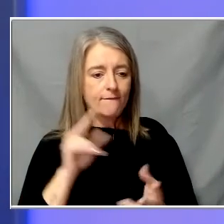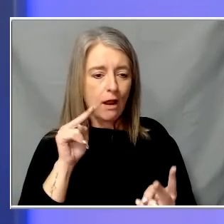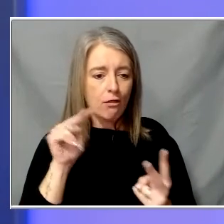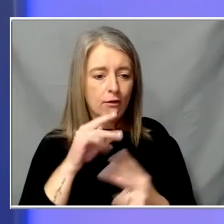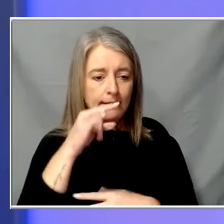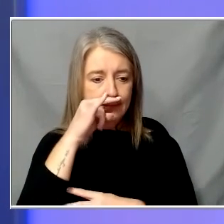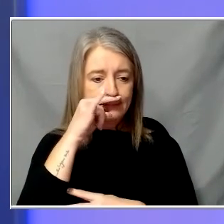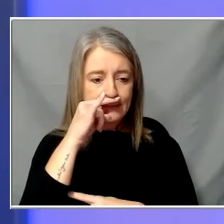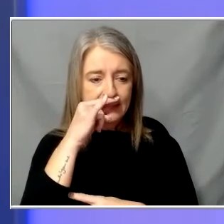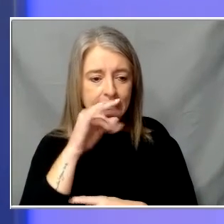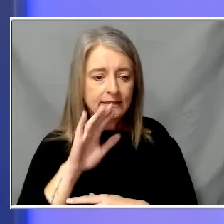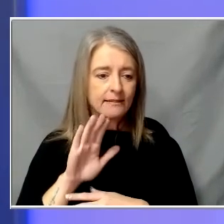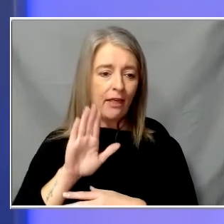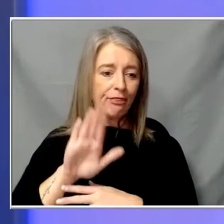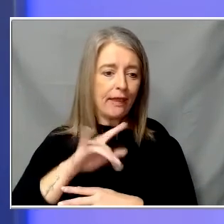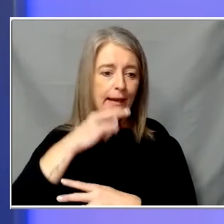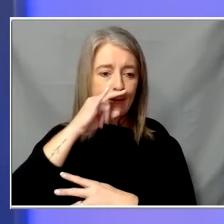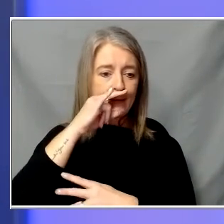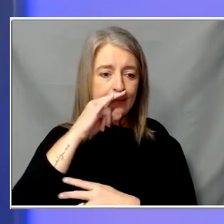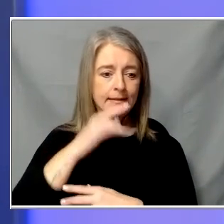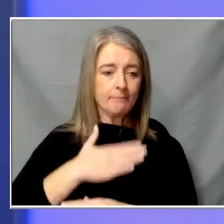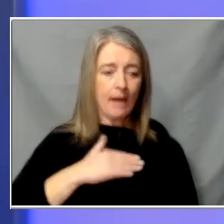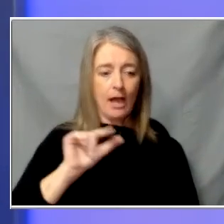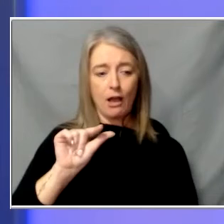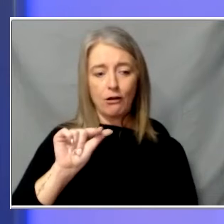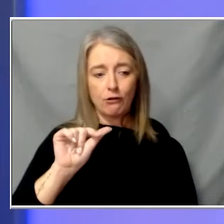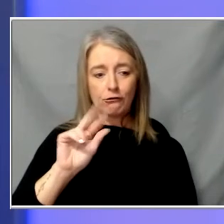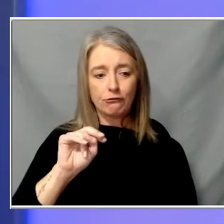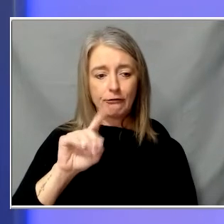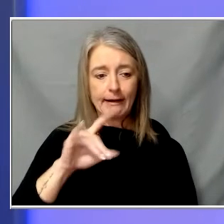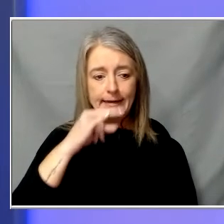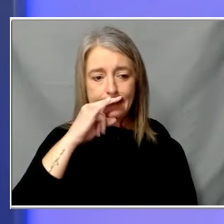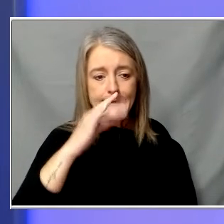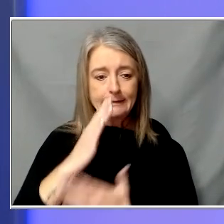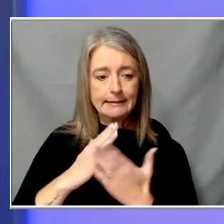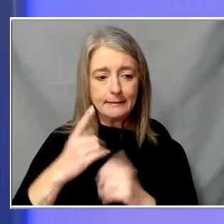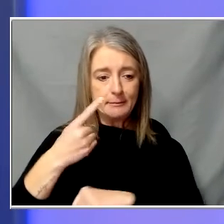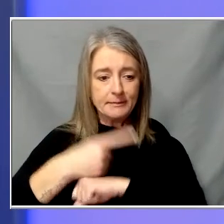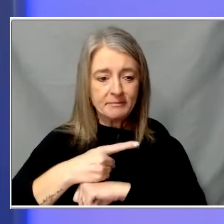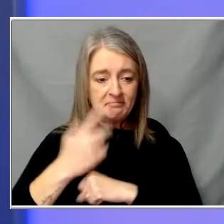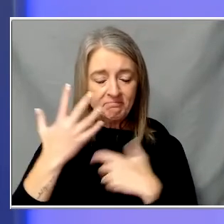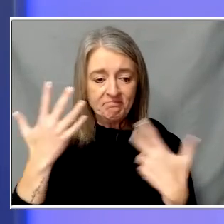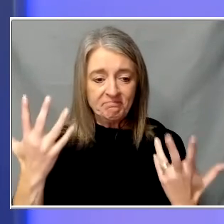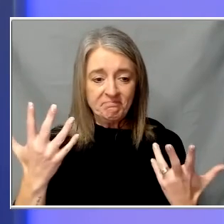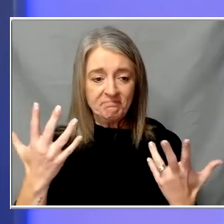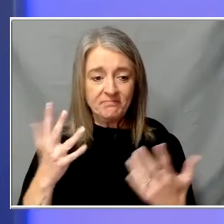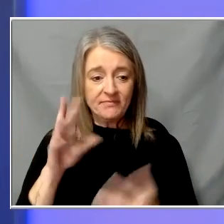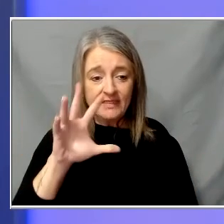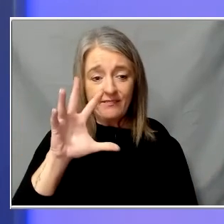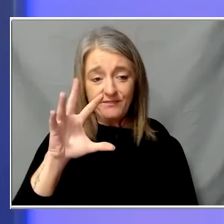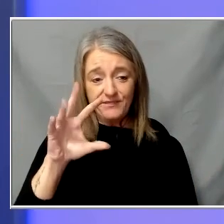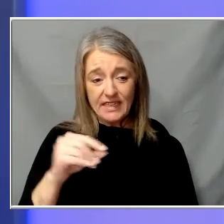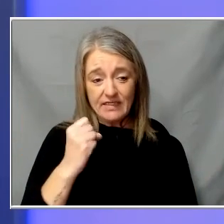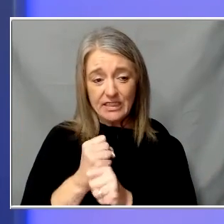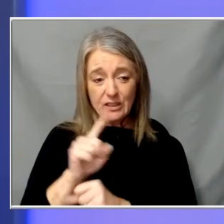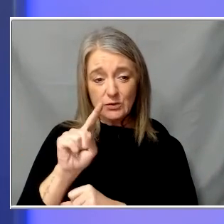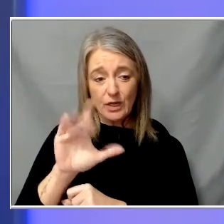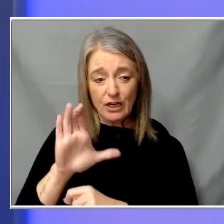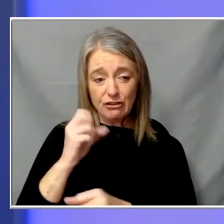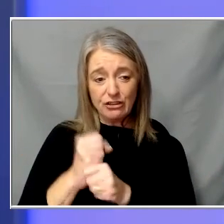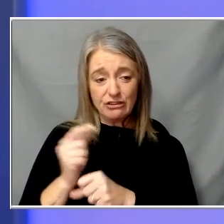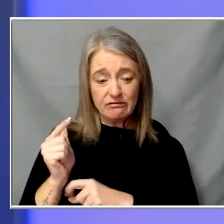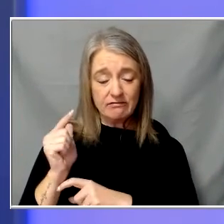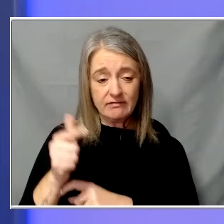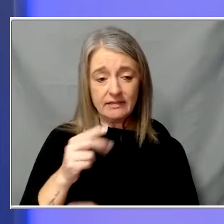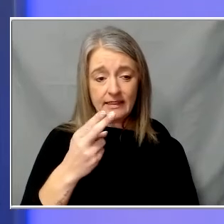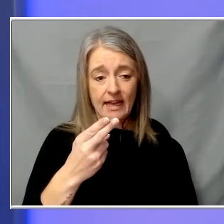about their kids, my grandkids someday, that, 50 years from now, 100 years from now, that HIPEC is probably